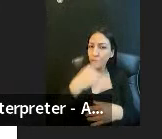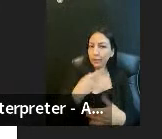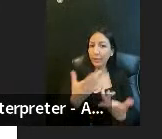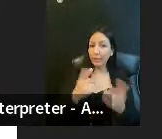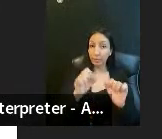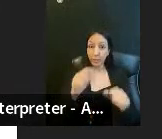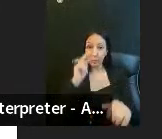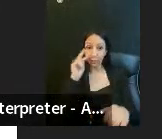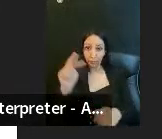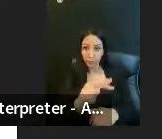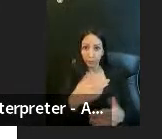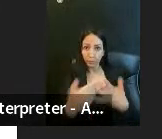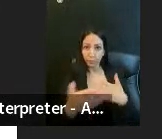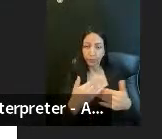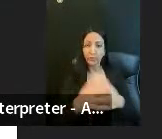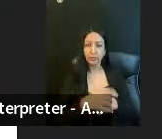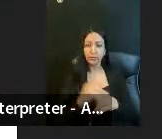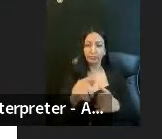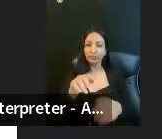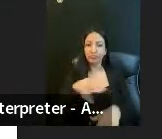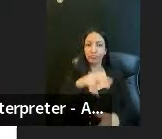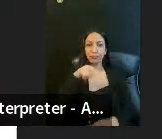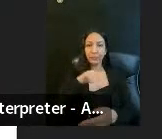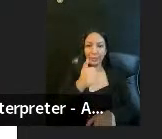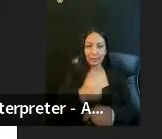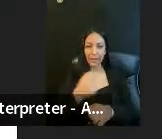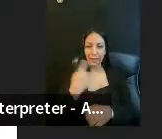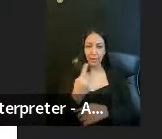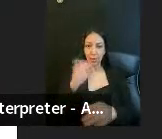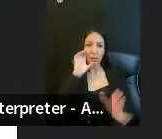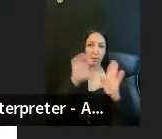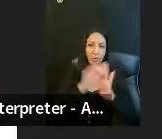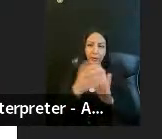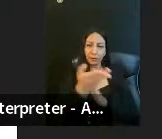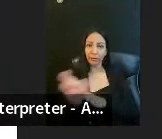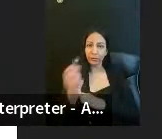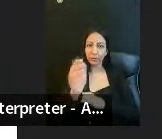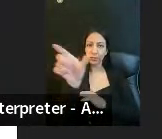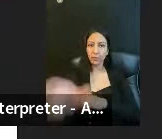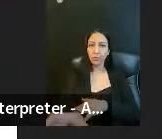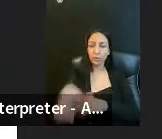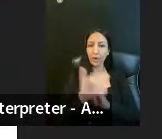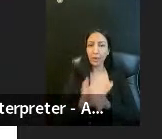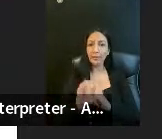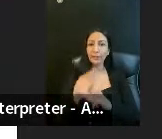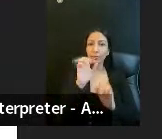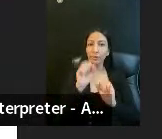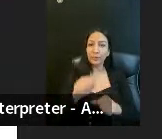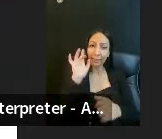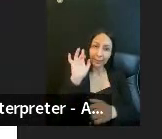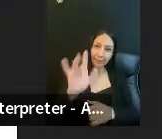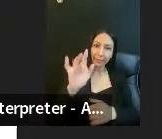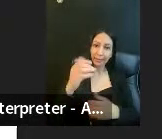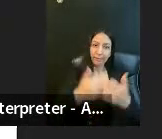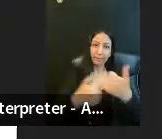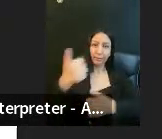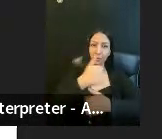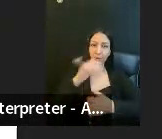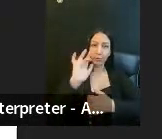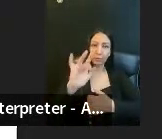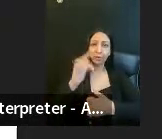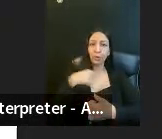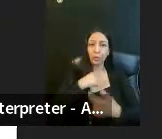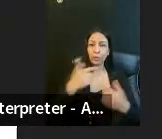you can look at either as standalone images here on the site, or you can click above, which we're going to